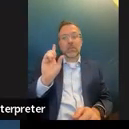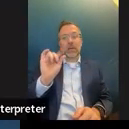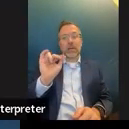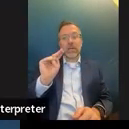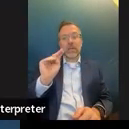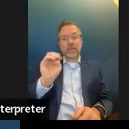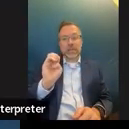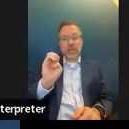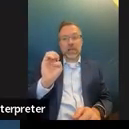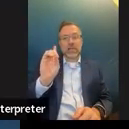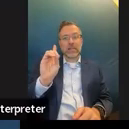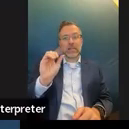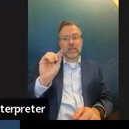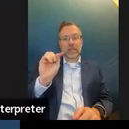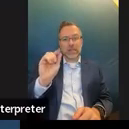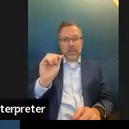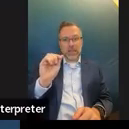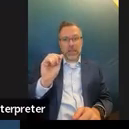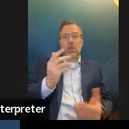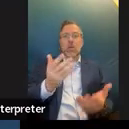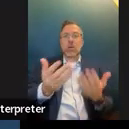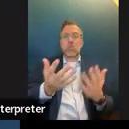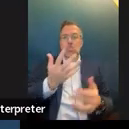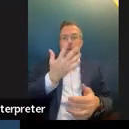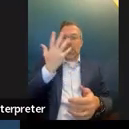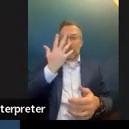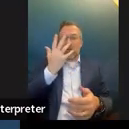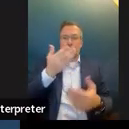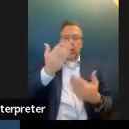So this is what it might look like on the IEP.